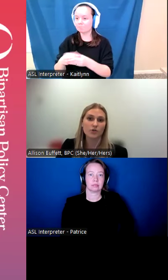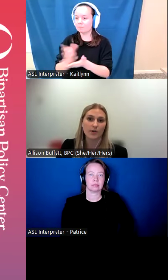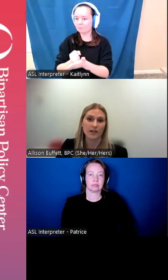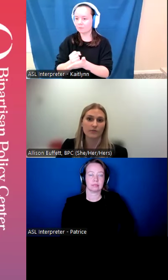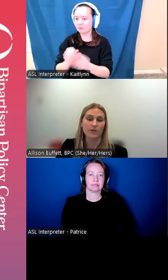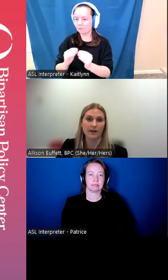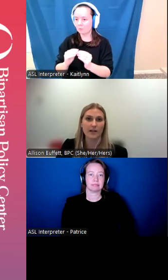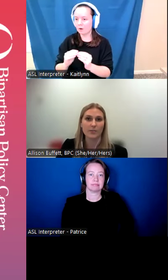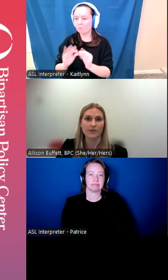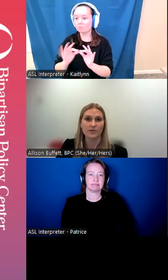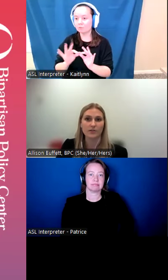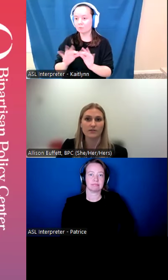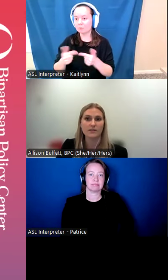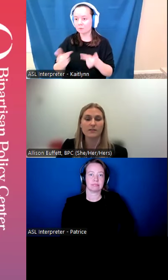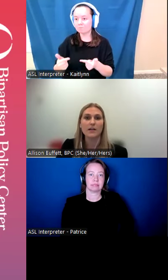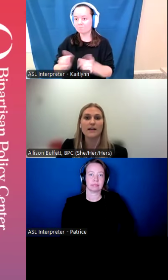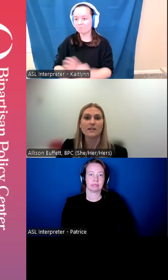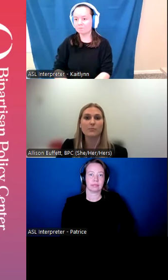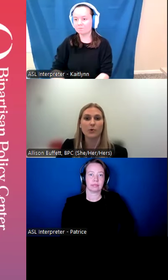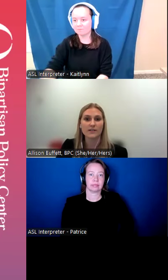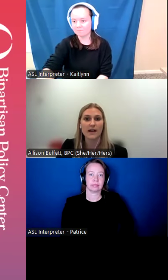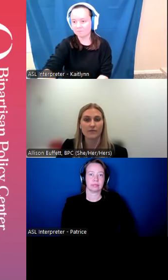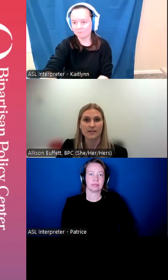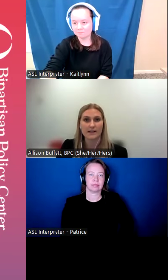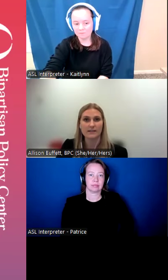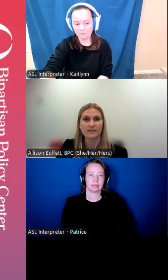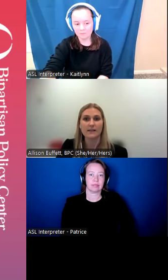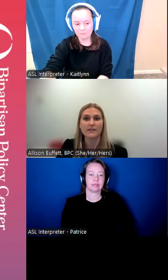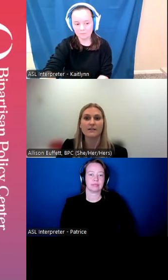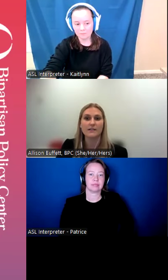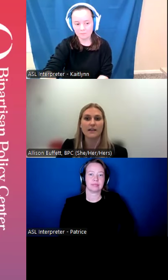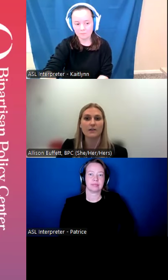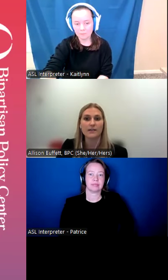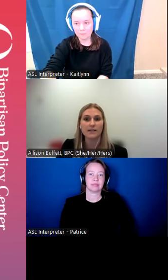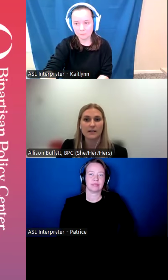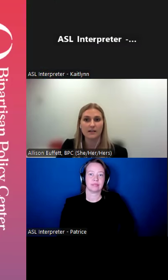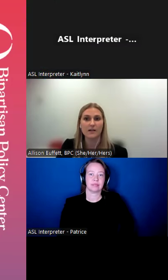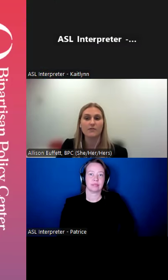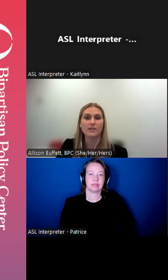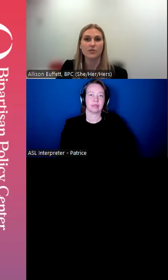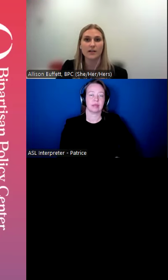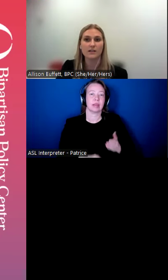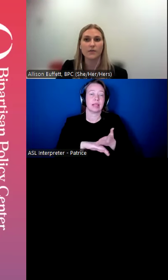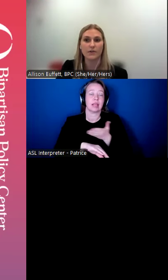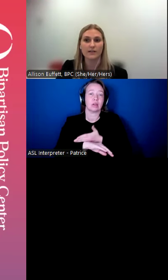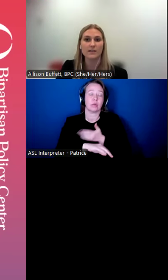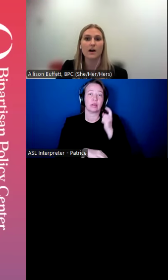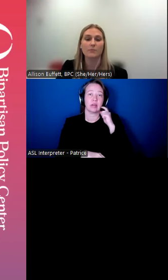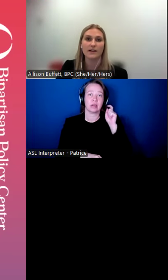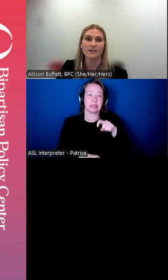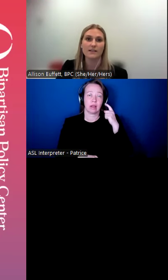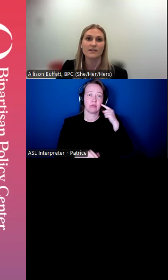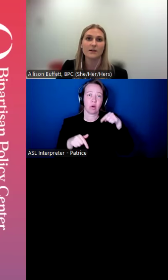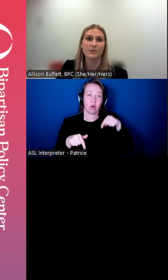talk about training for direct care professionals, it's important to emphasize that there is an increasing need for this training to focus